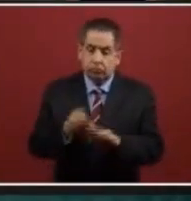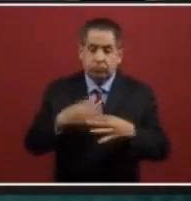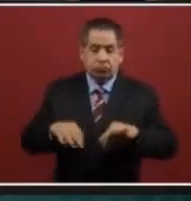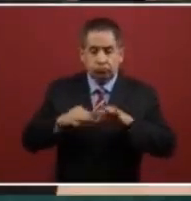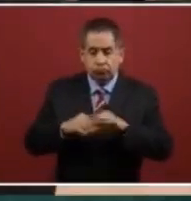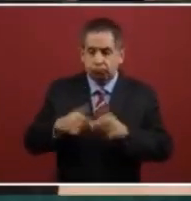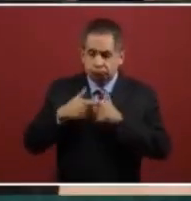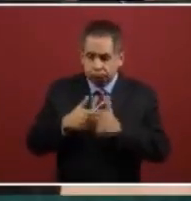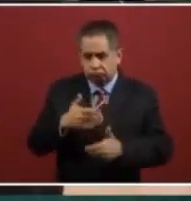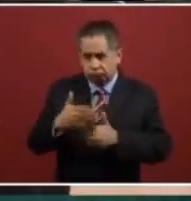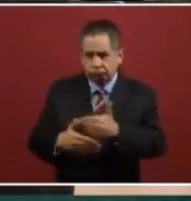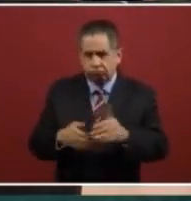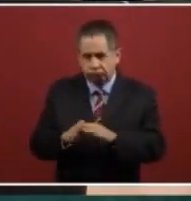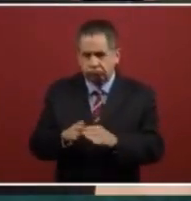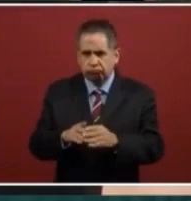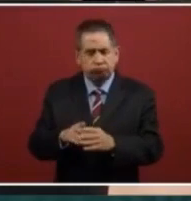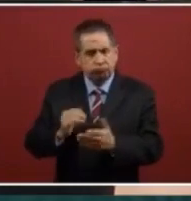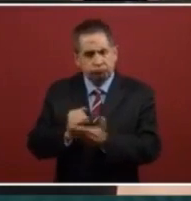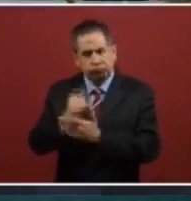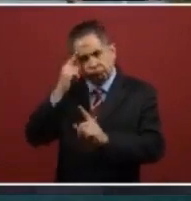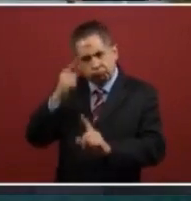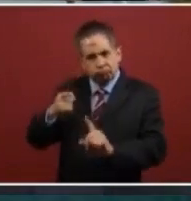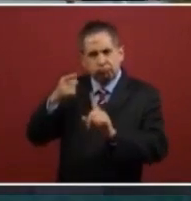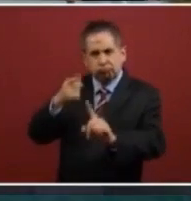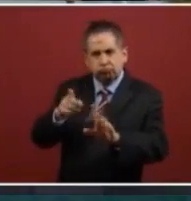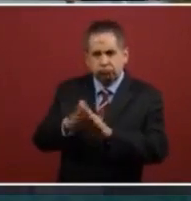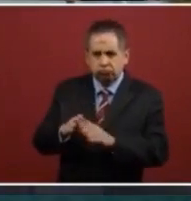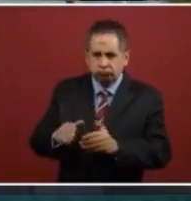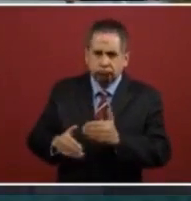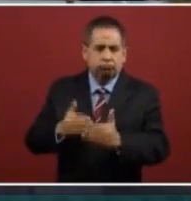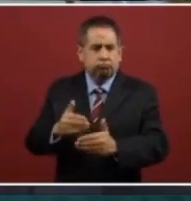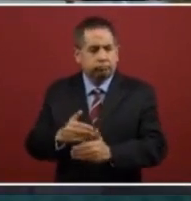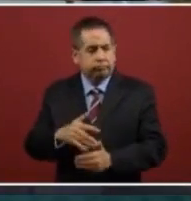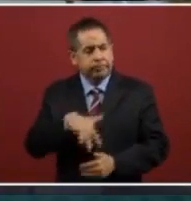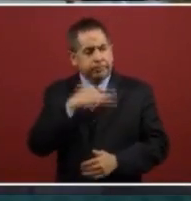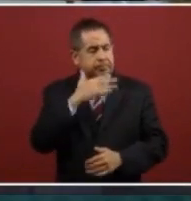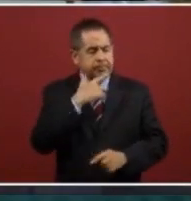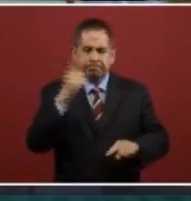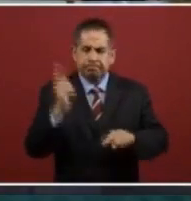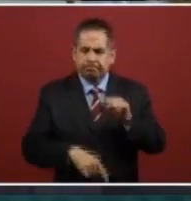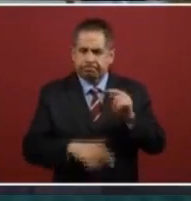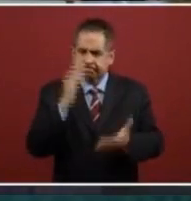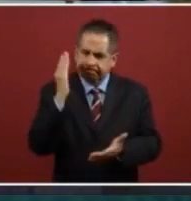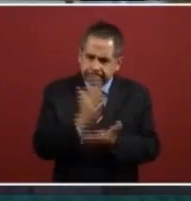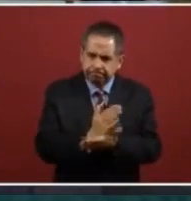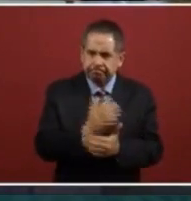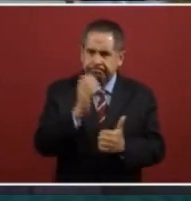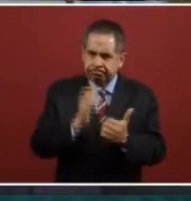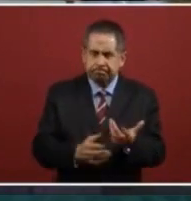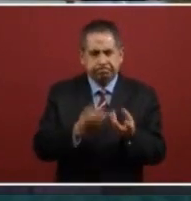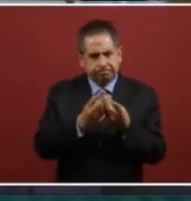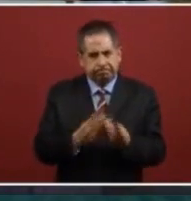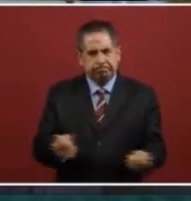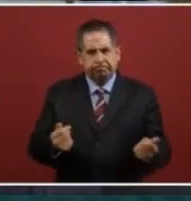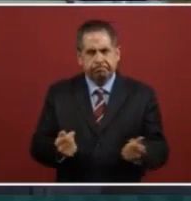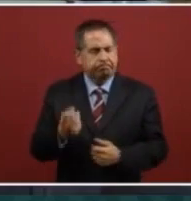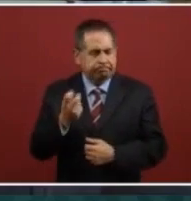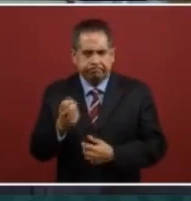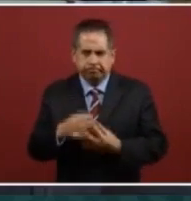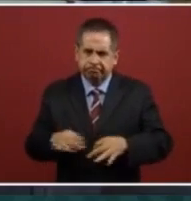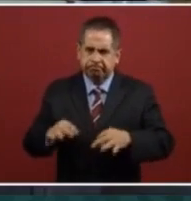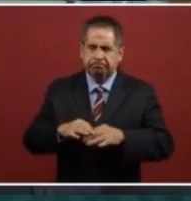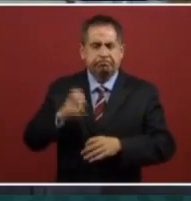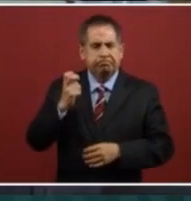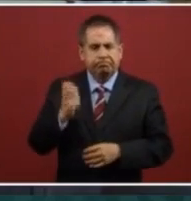how seguir they, like reformando their los business propósitos expenses, de combatir la corrupción, what de they've bought, what they've earned, y everything